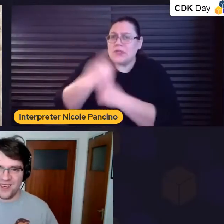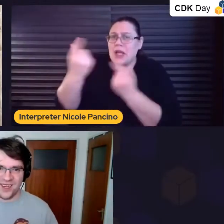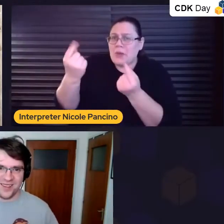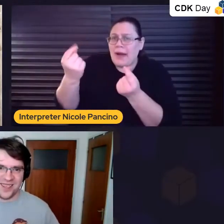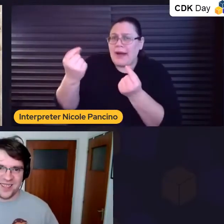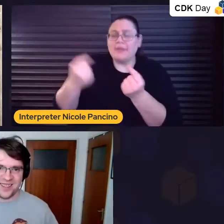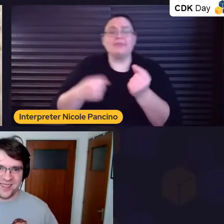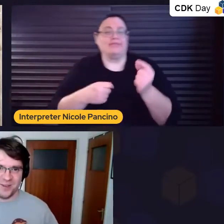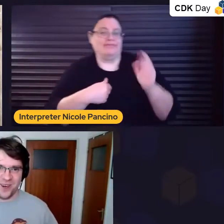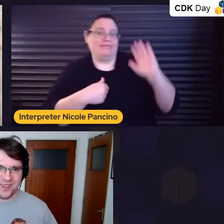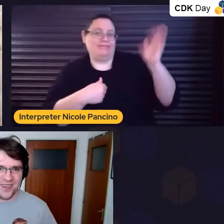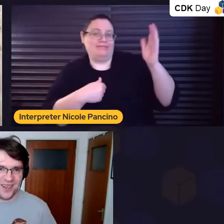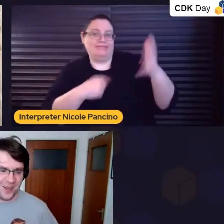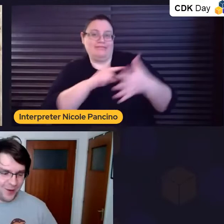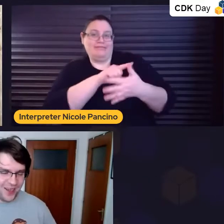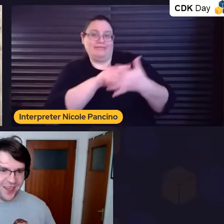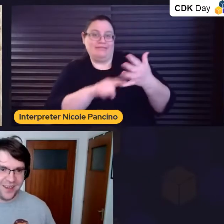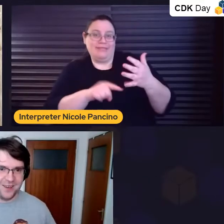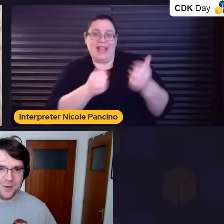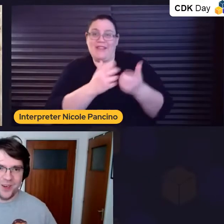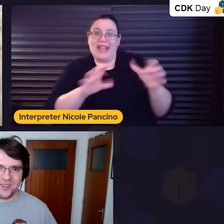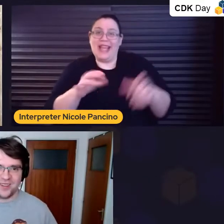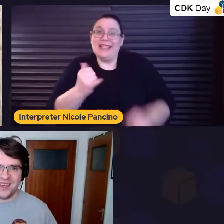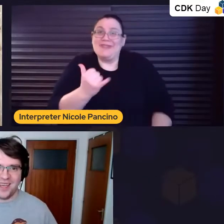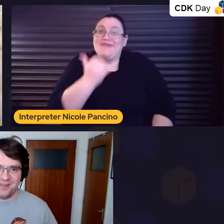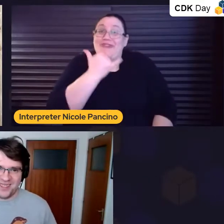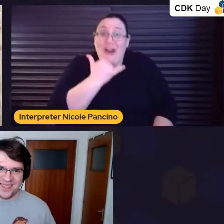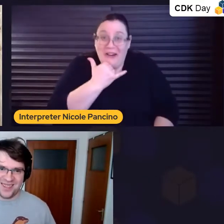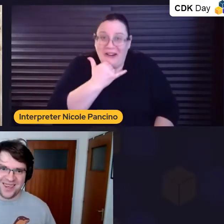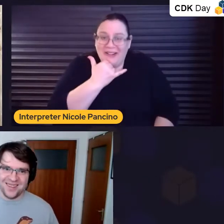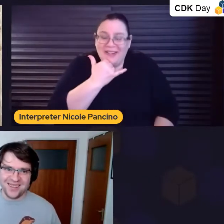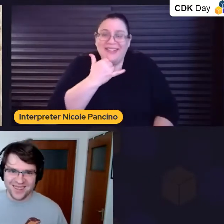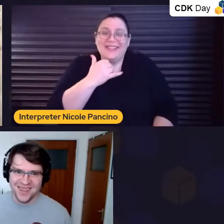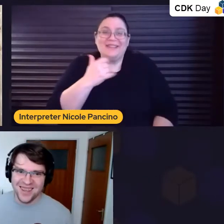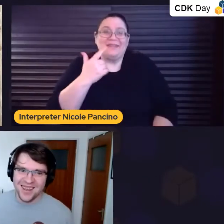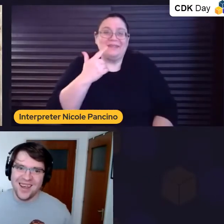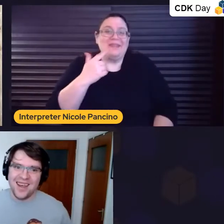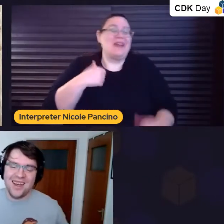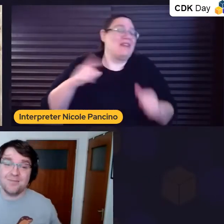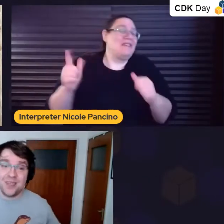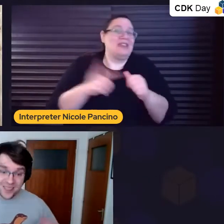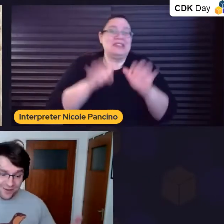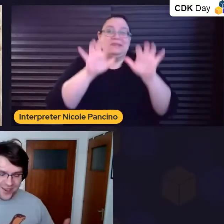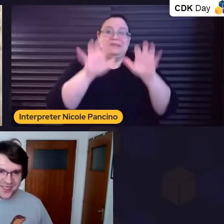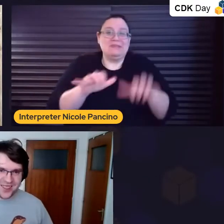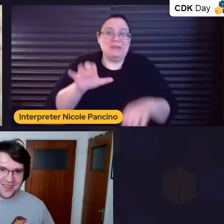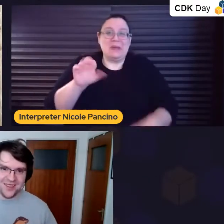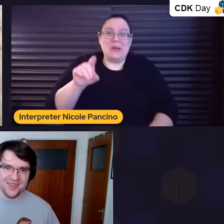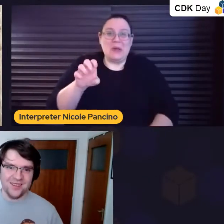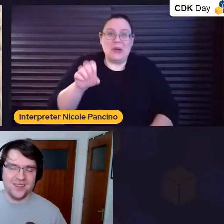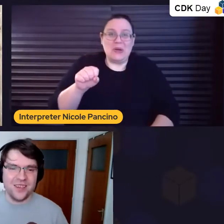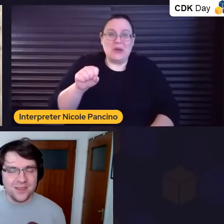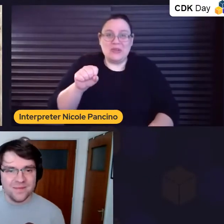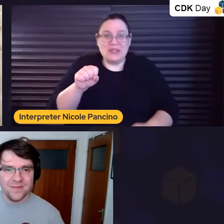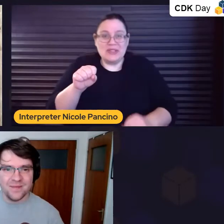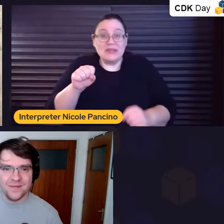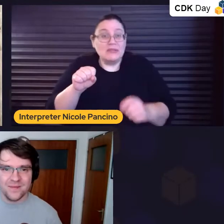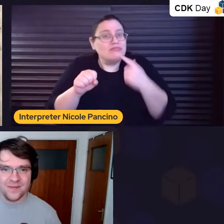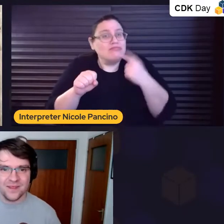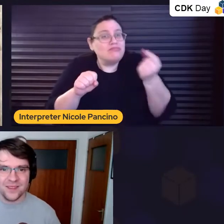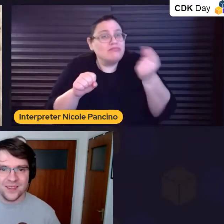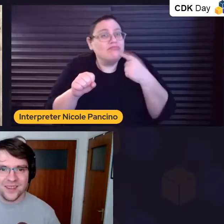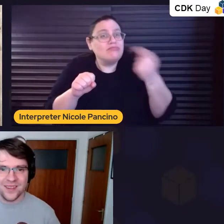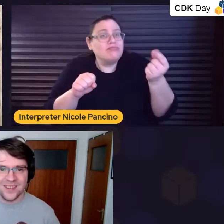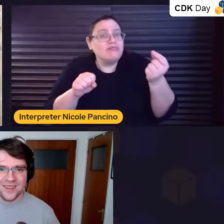about all the things I did wrong when I wrote Instactors code, If it especially helps, focused on. Sorry.